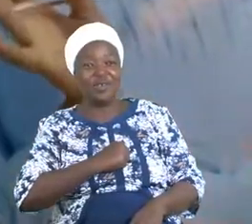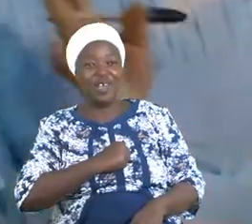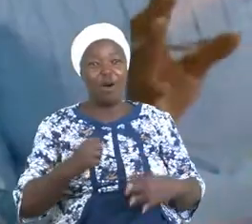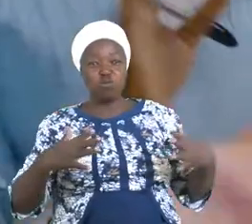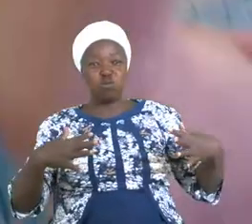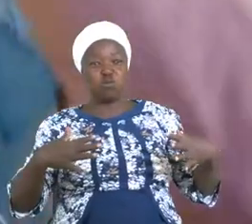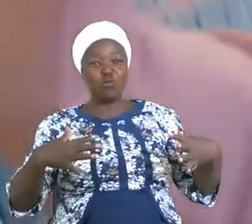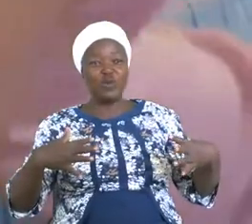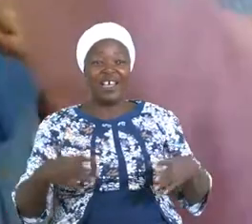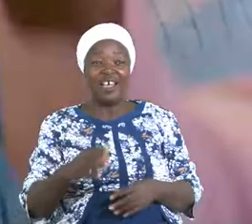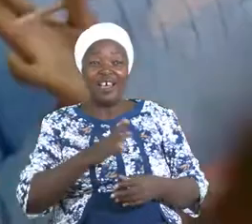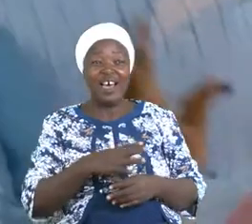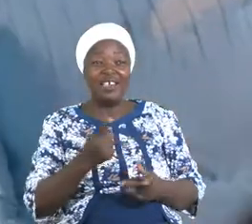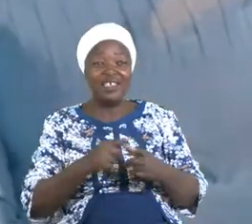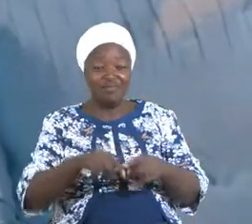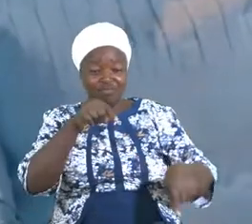Paralysis.